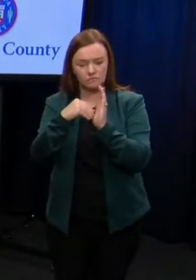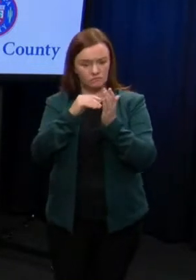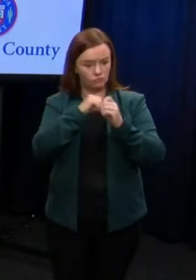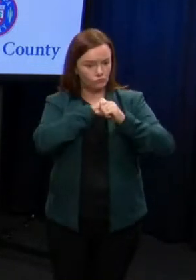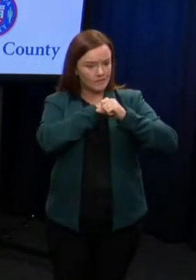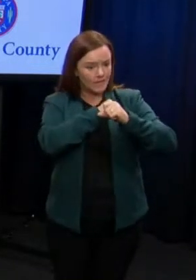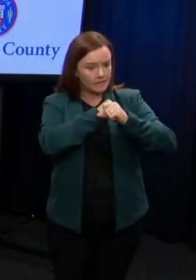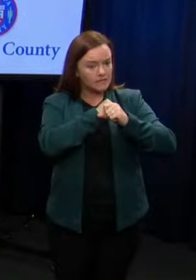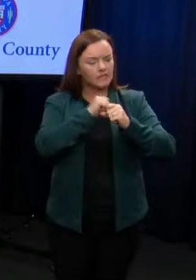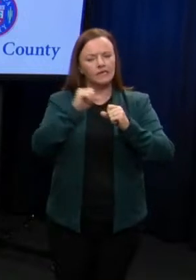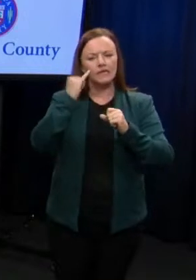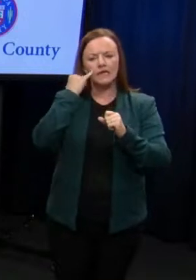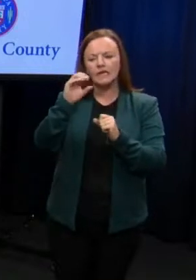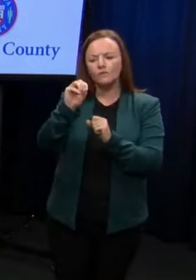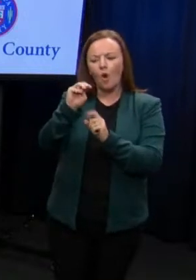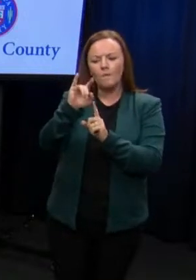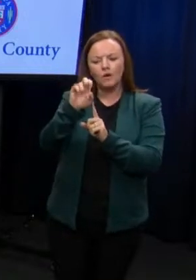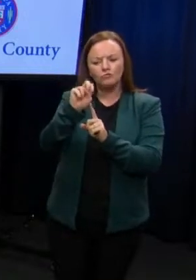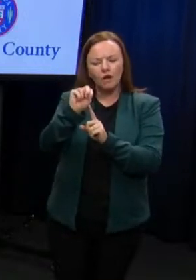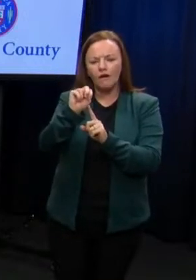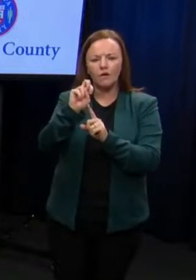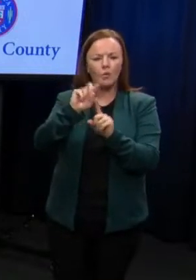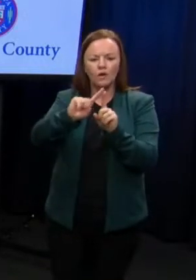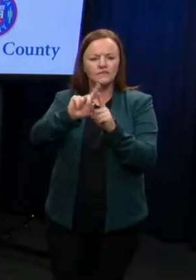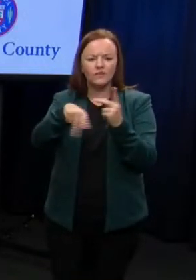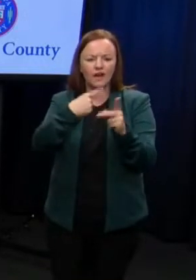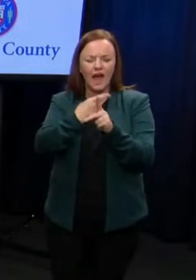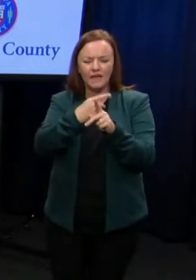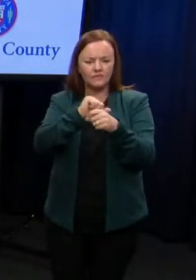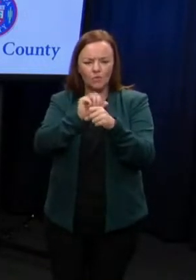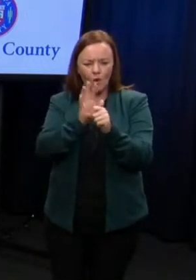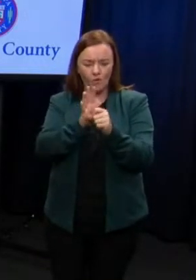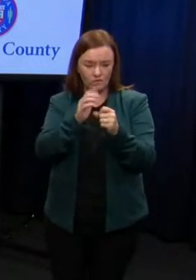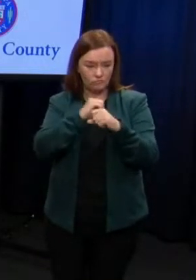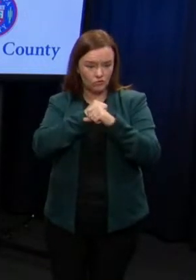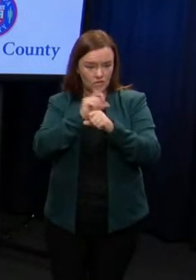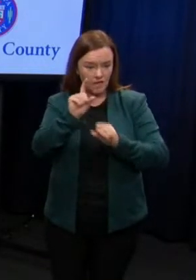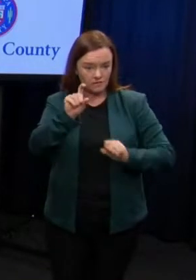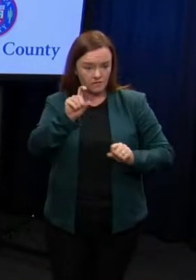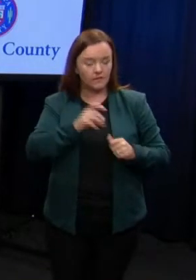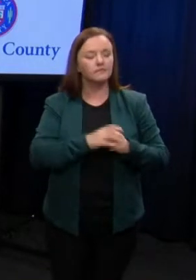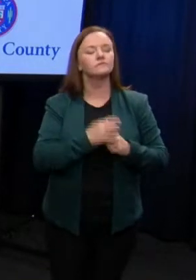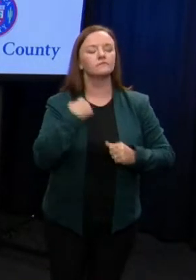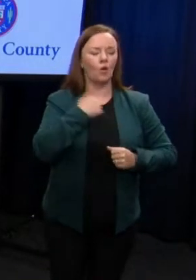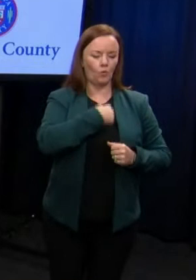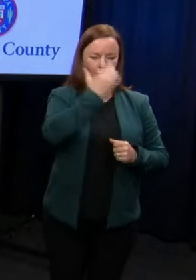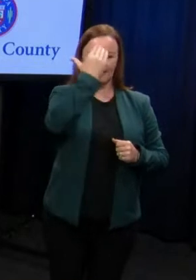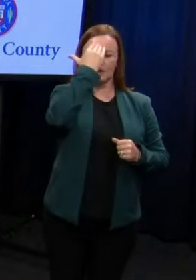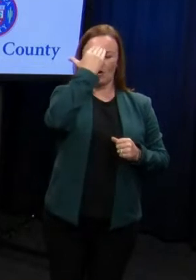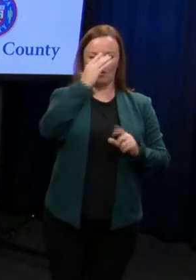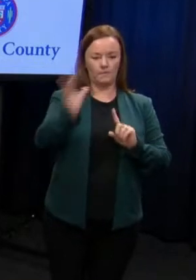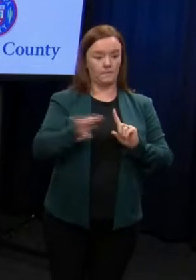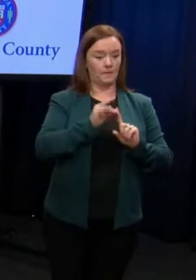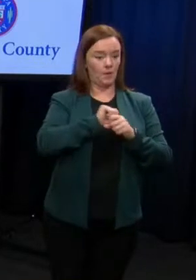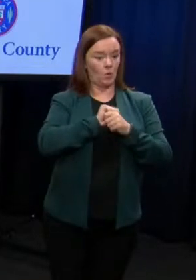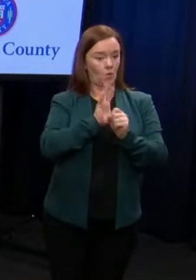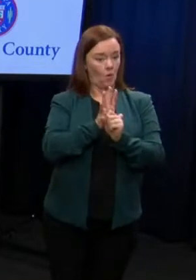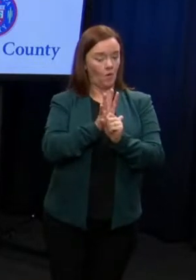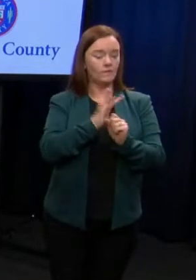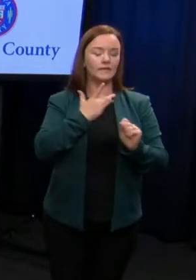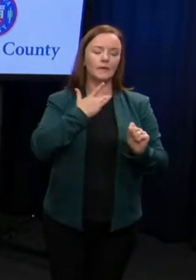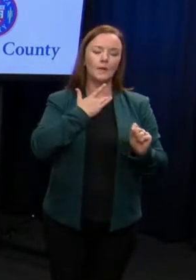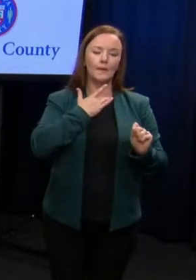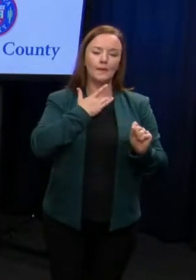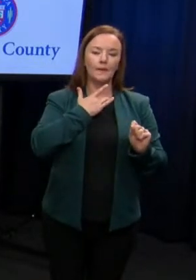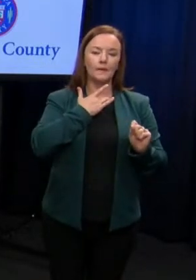from Omicron and from other variants? So what we know is that getting infected with COVID does generally